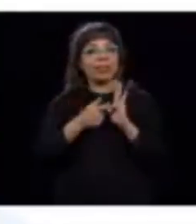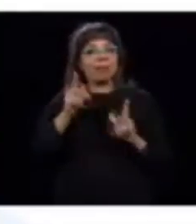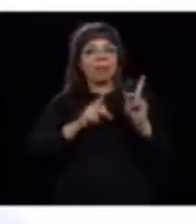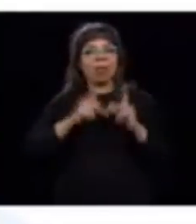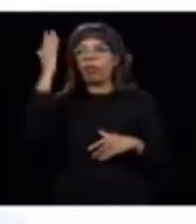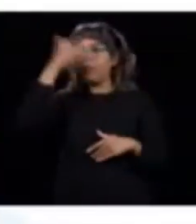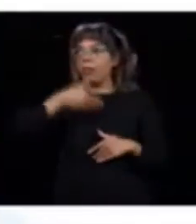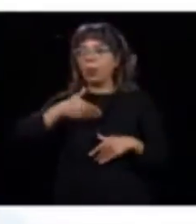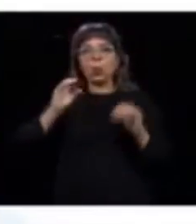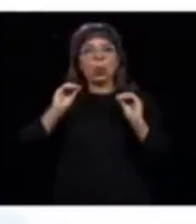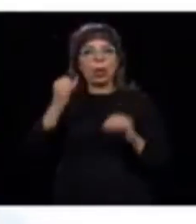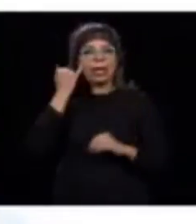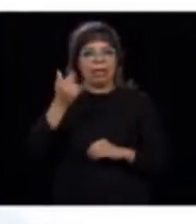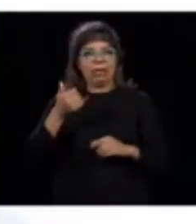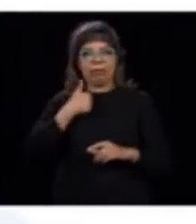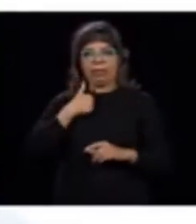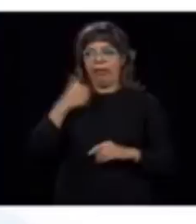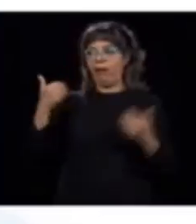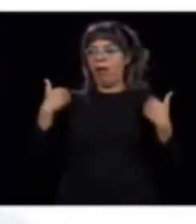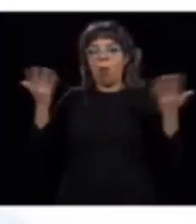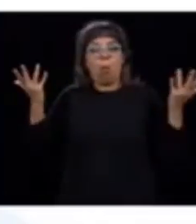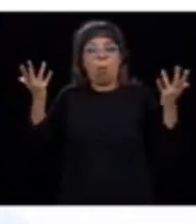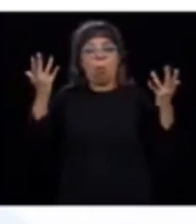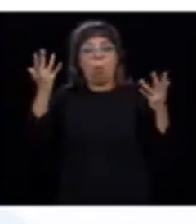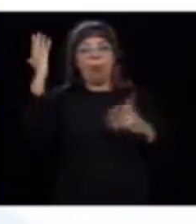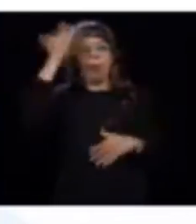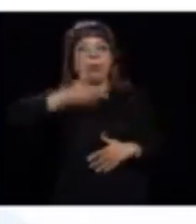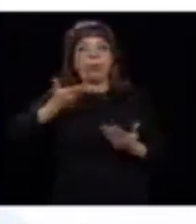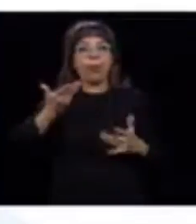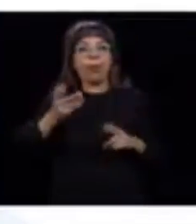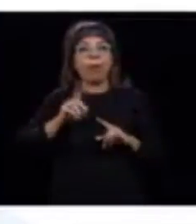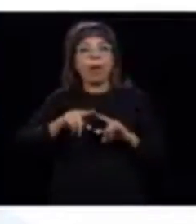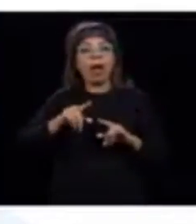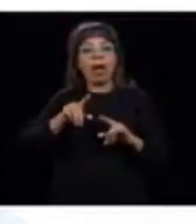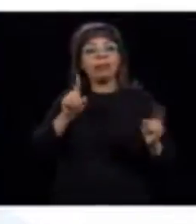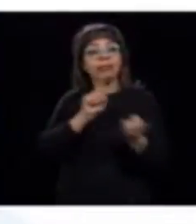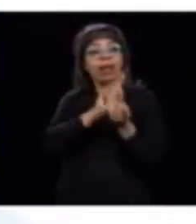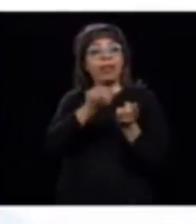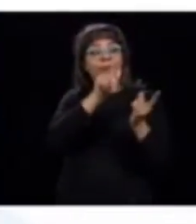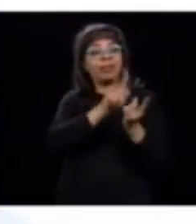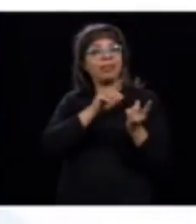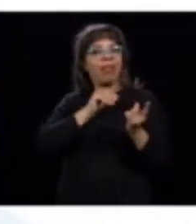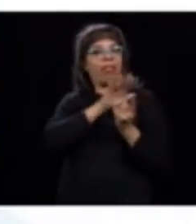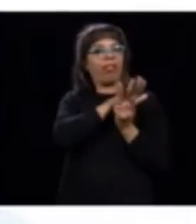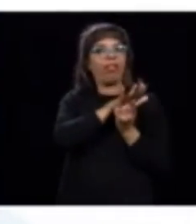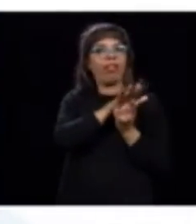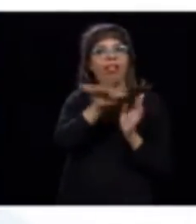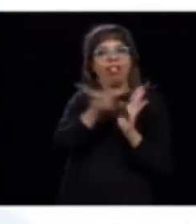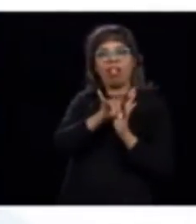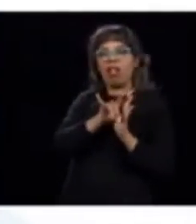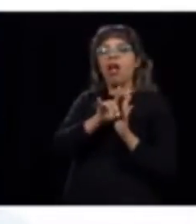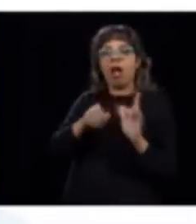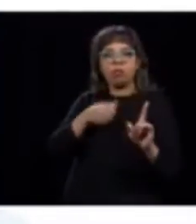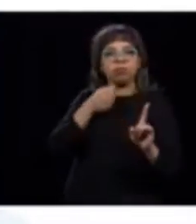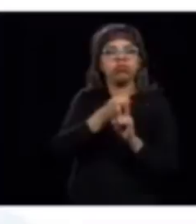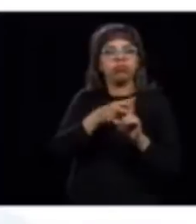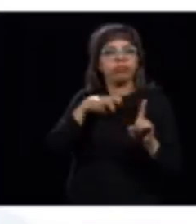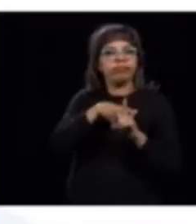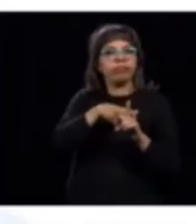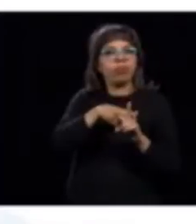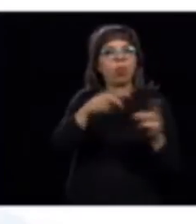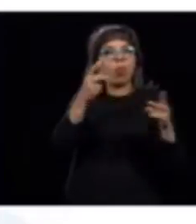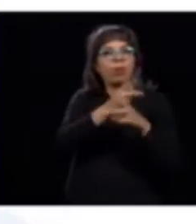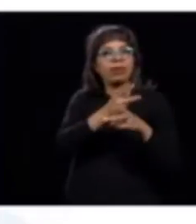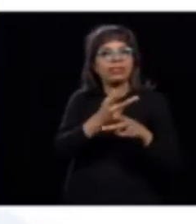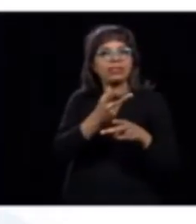this is the same for other provinces too, but this is part of the question why this is happening. But I